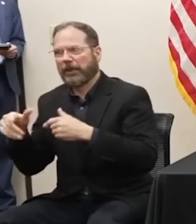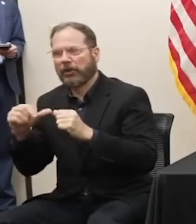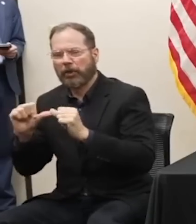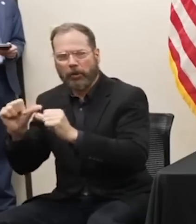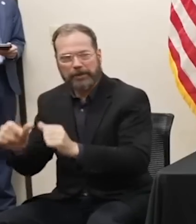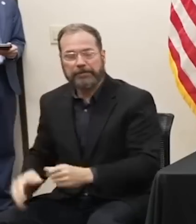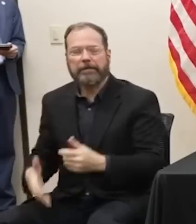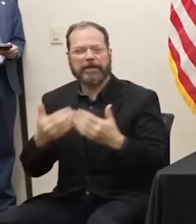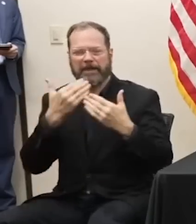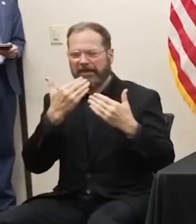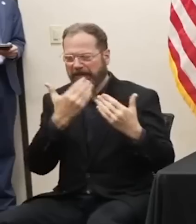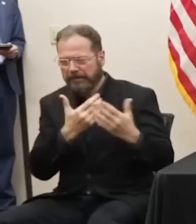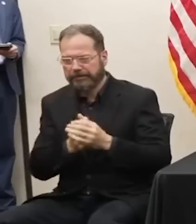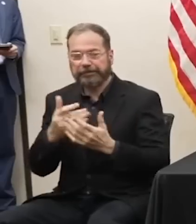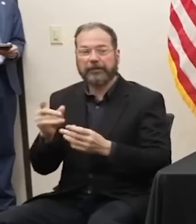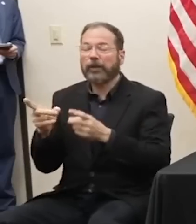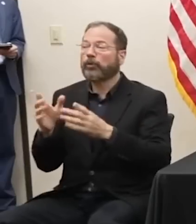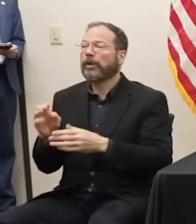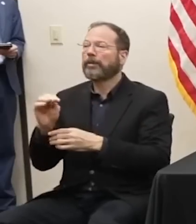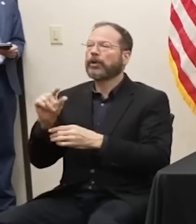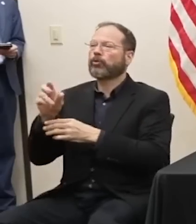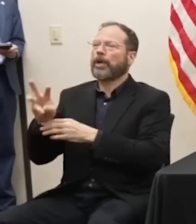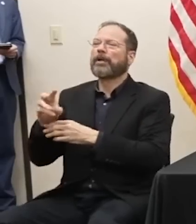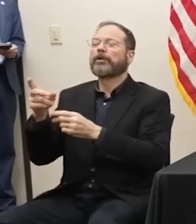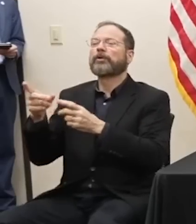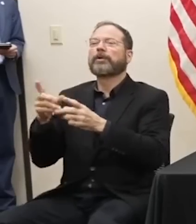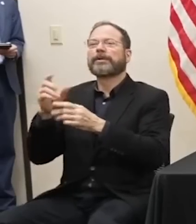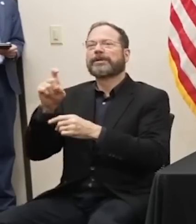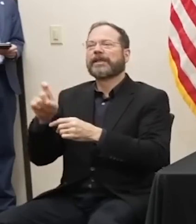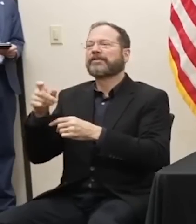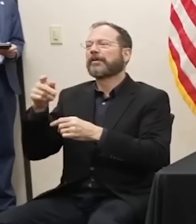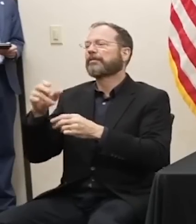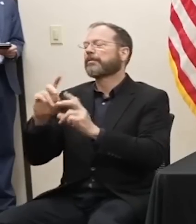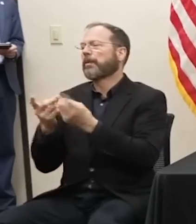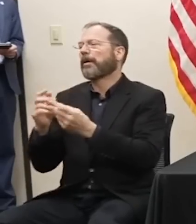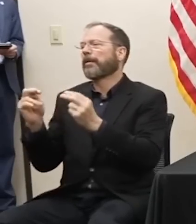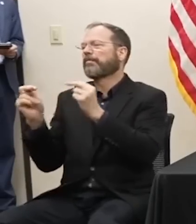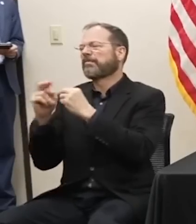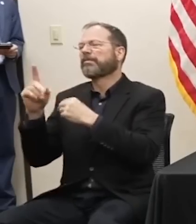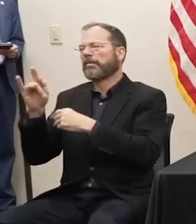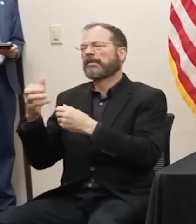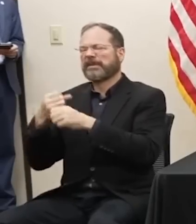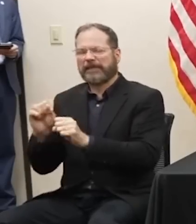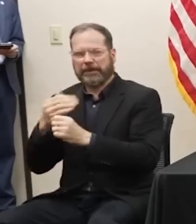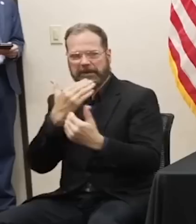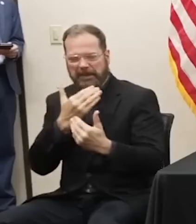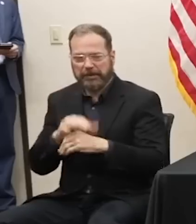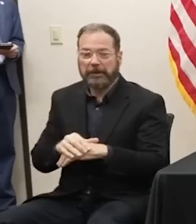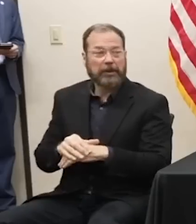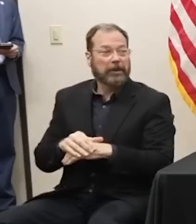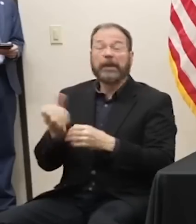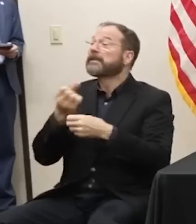much. And now, Director McCraw, the Director of the Texas Department of Public Safety. Thank you, Governor. The safest place